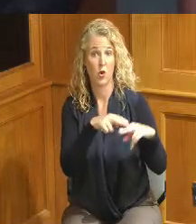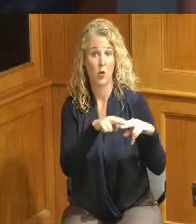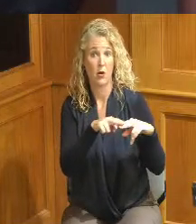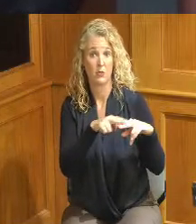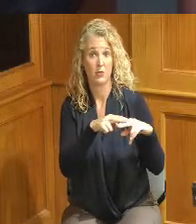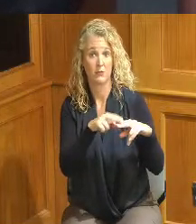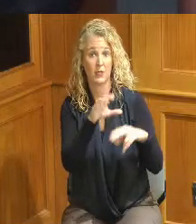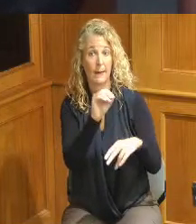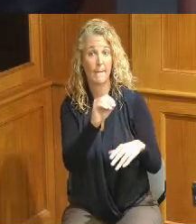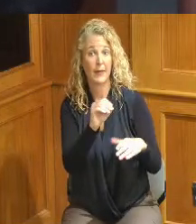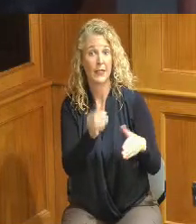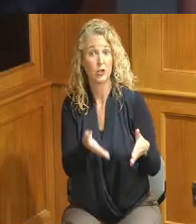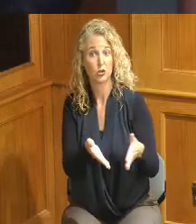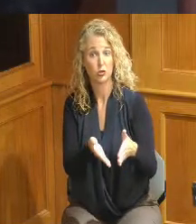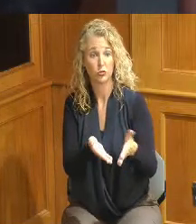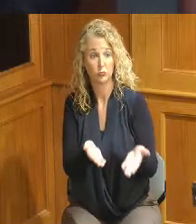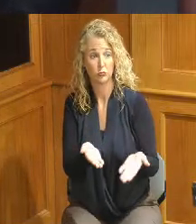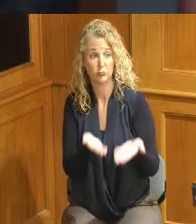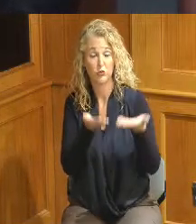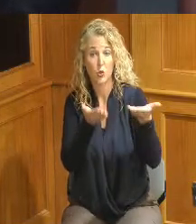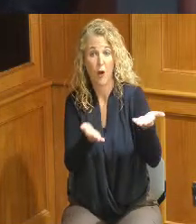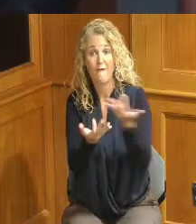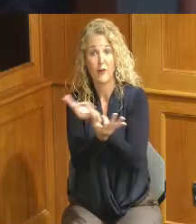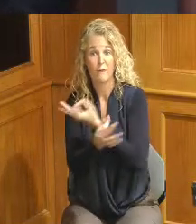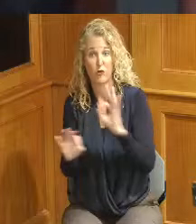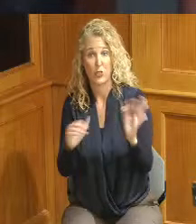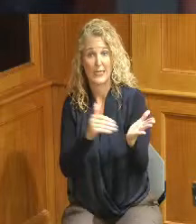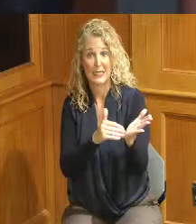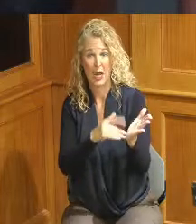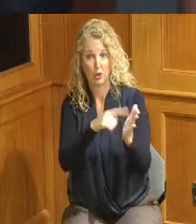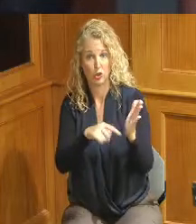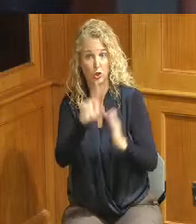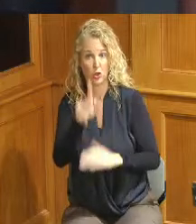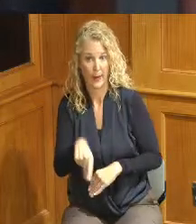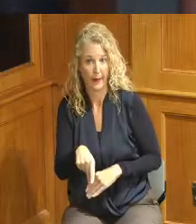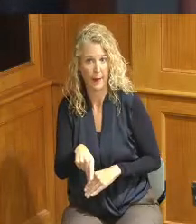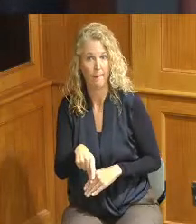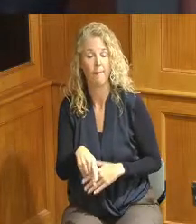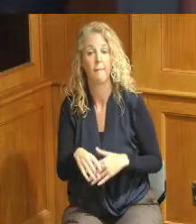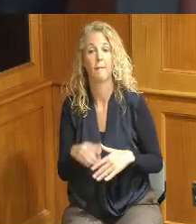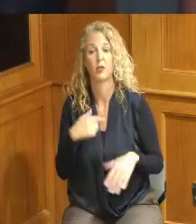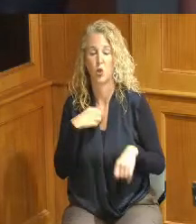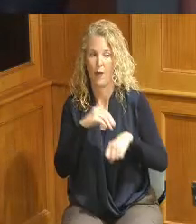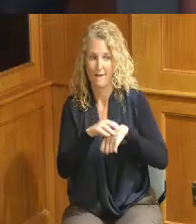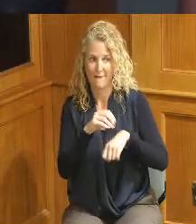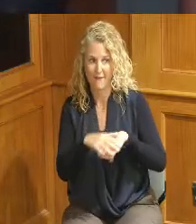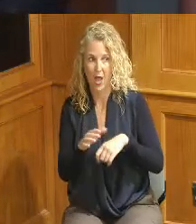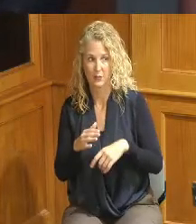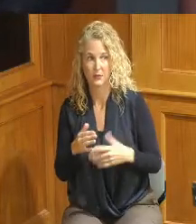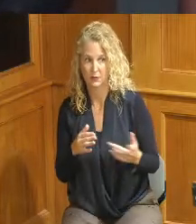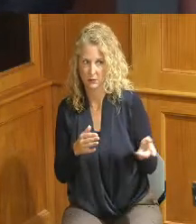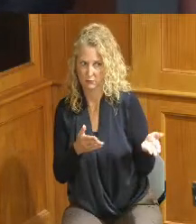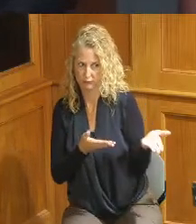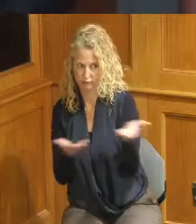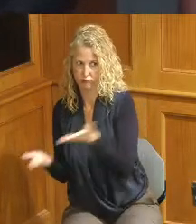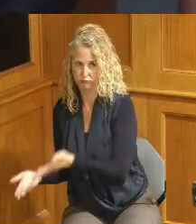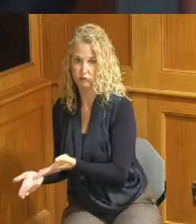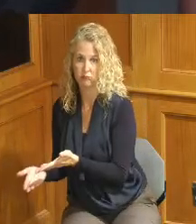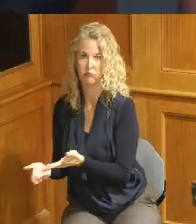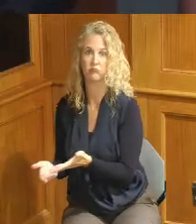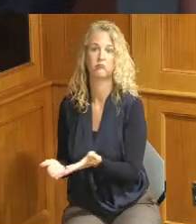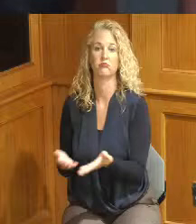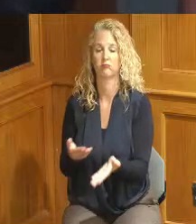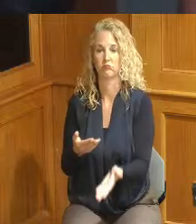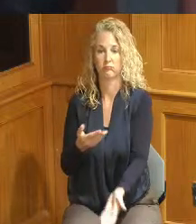checkups or offer a way for them to go somewhere and get a medical checkup at no cost. So I've advised them to ask for that as well. So get blood